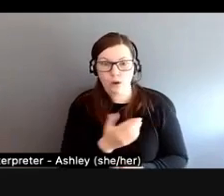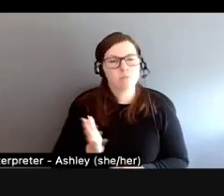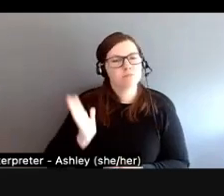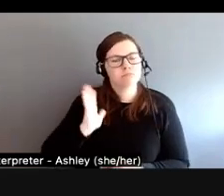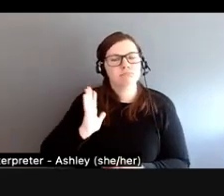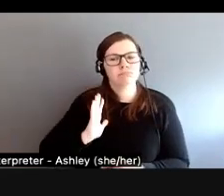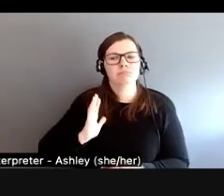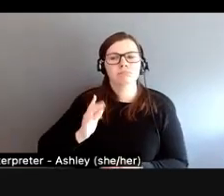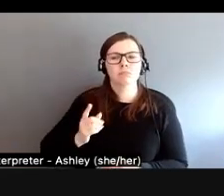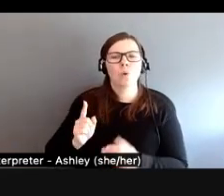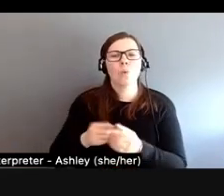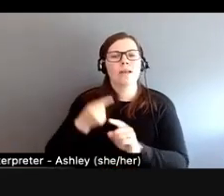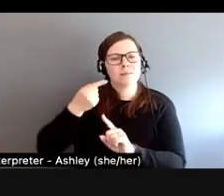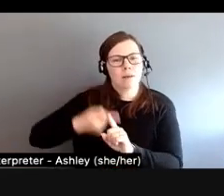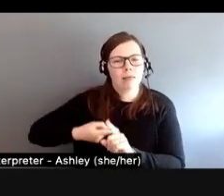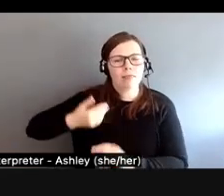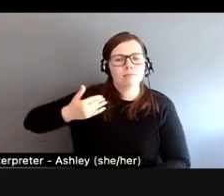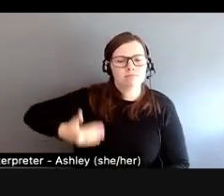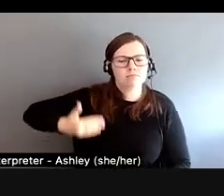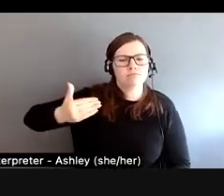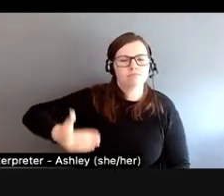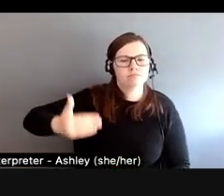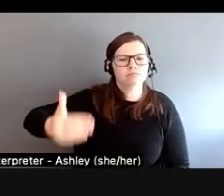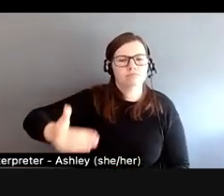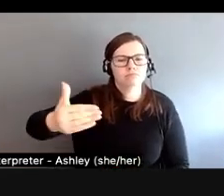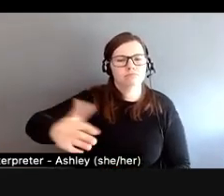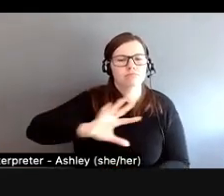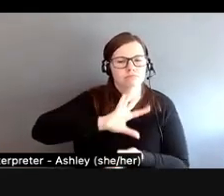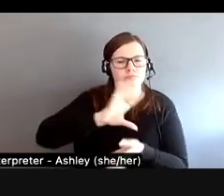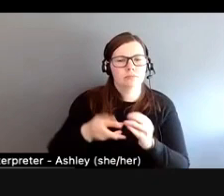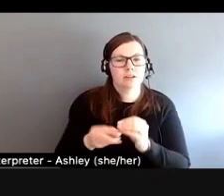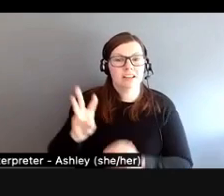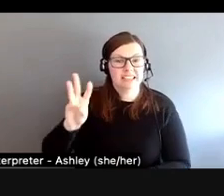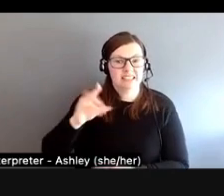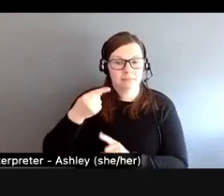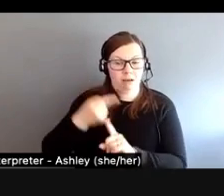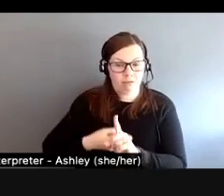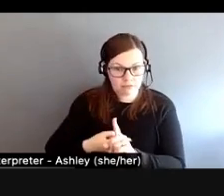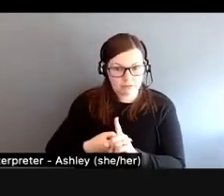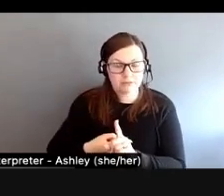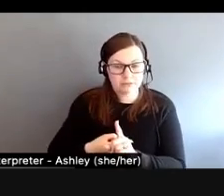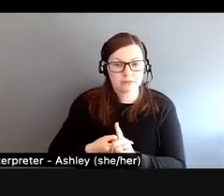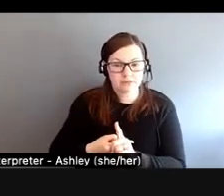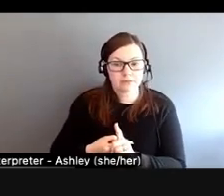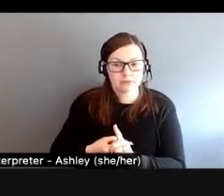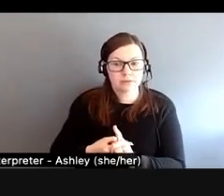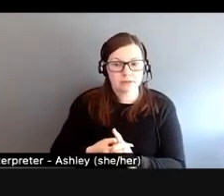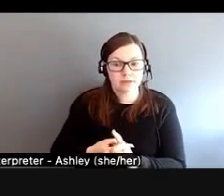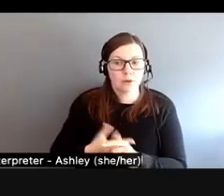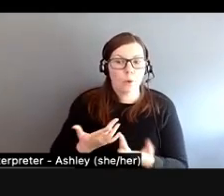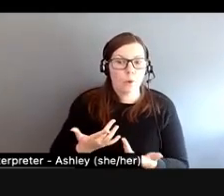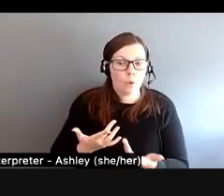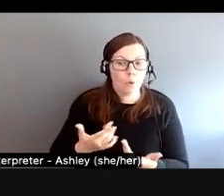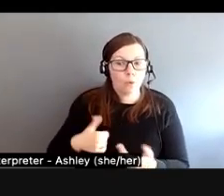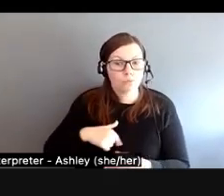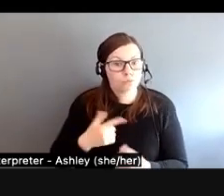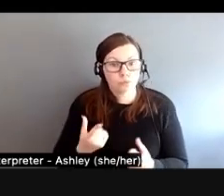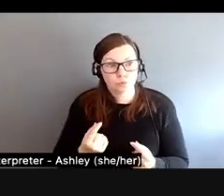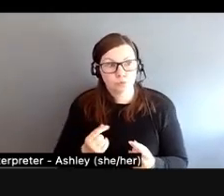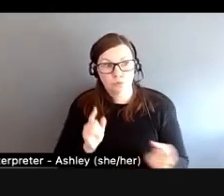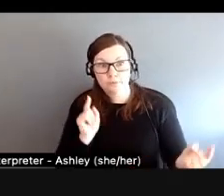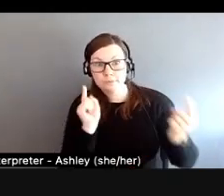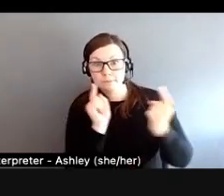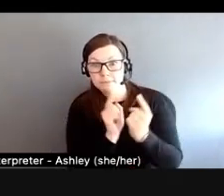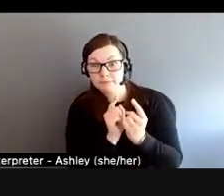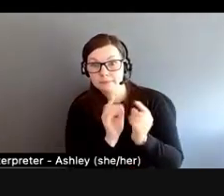a 6-month training. But during that, every month we used to meet with Monica once, but we used